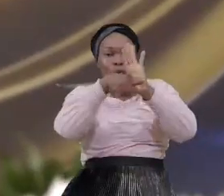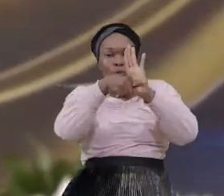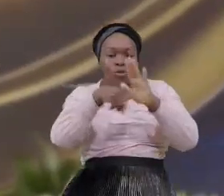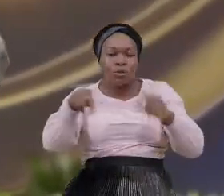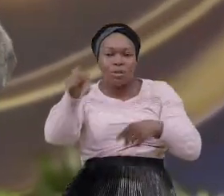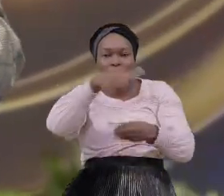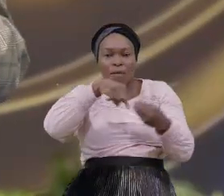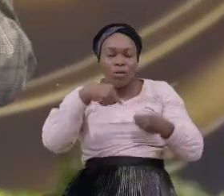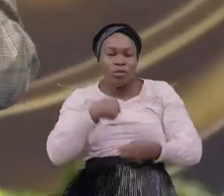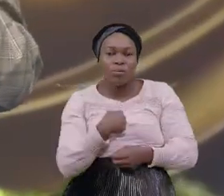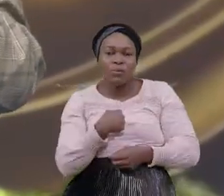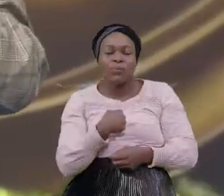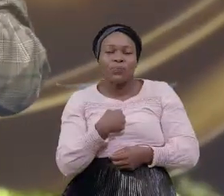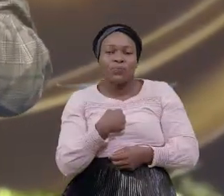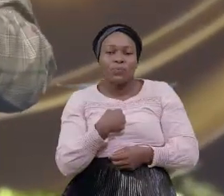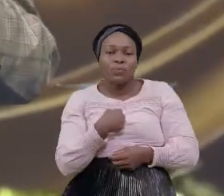An act,